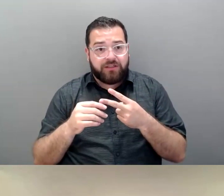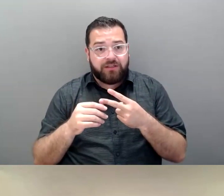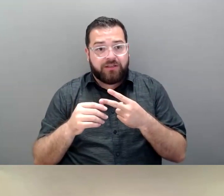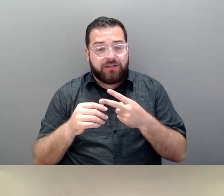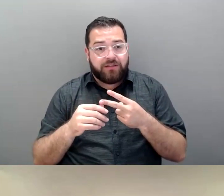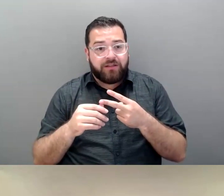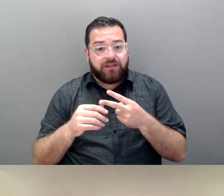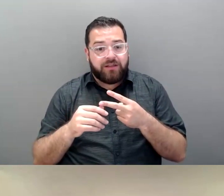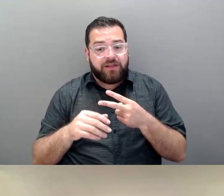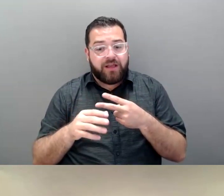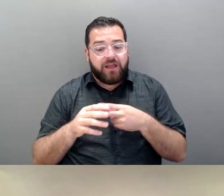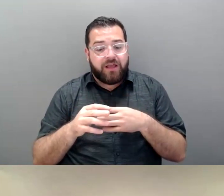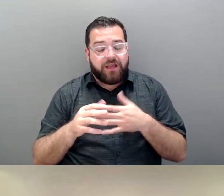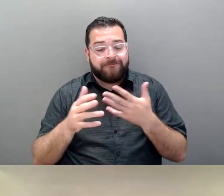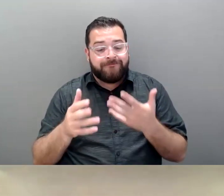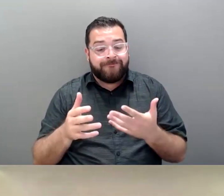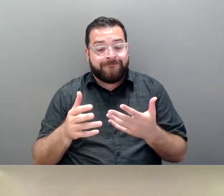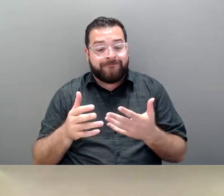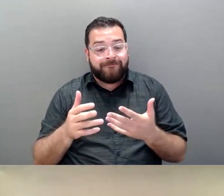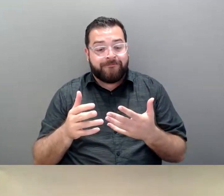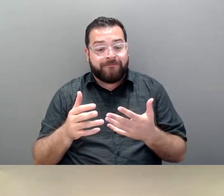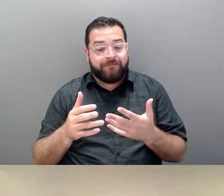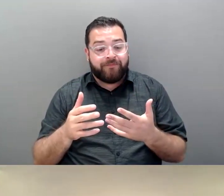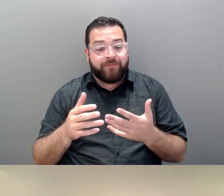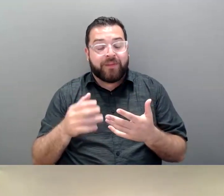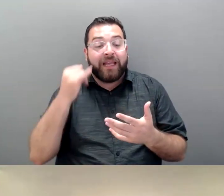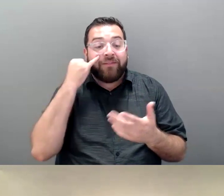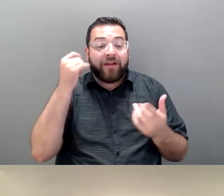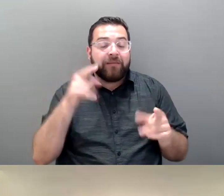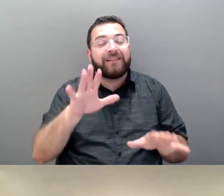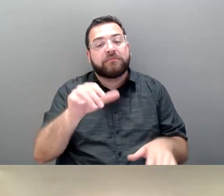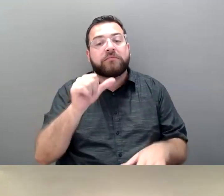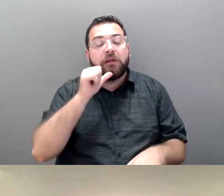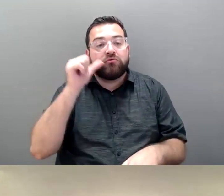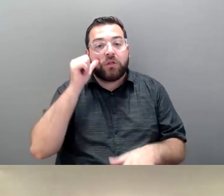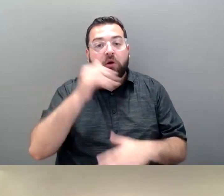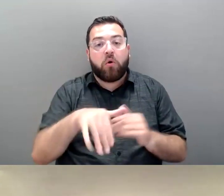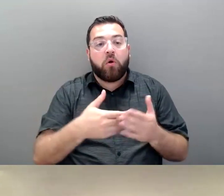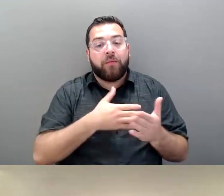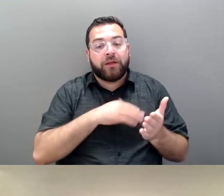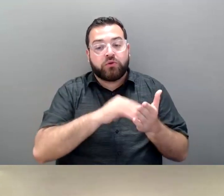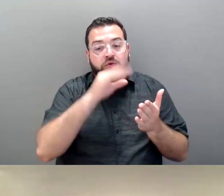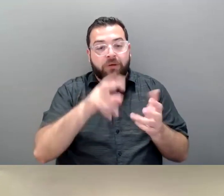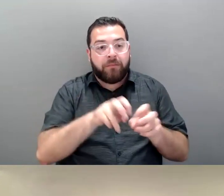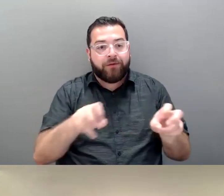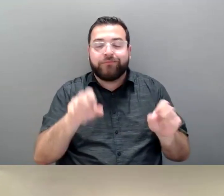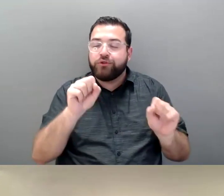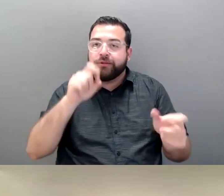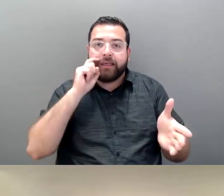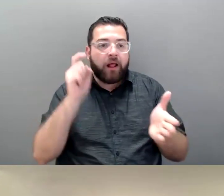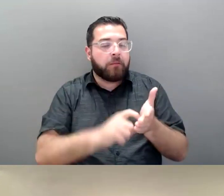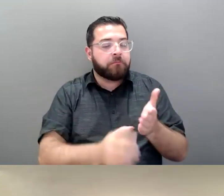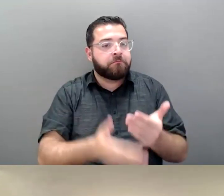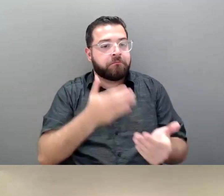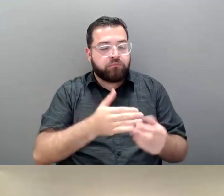to put the students who are like yesterday, the students who I had on my student panel, you could tell they are the